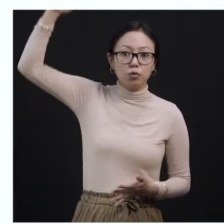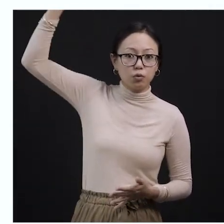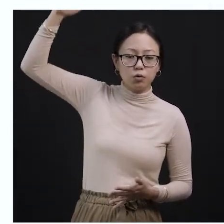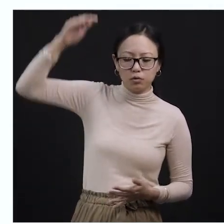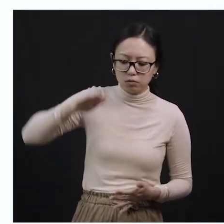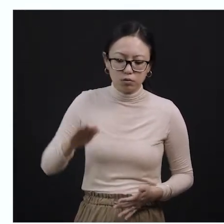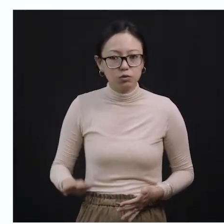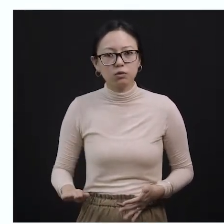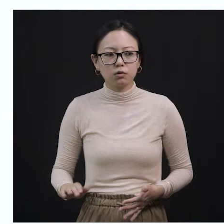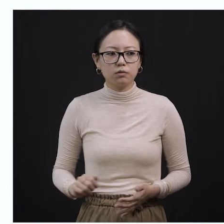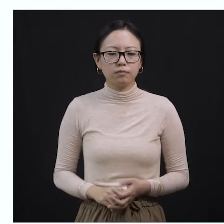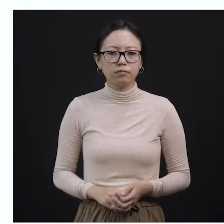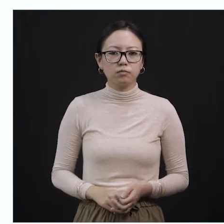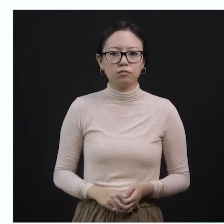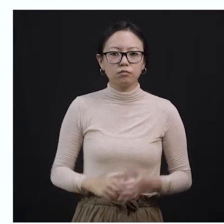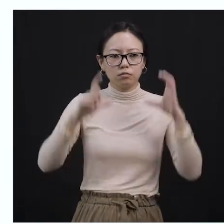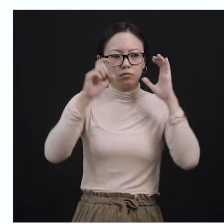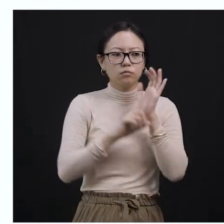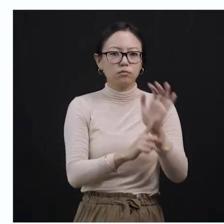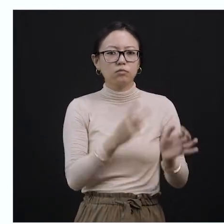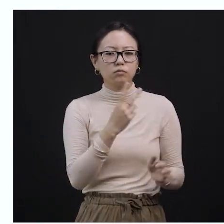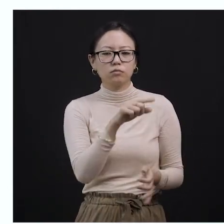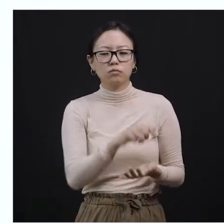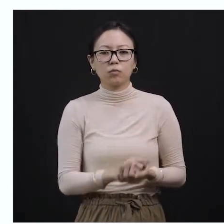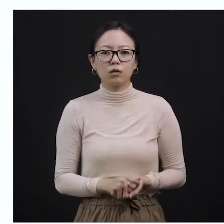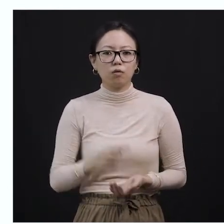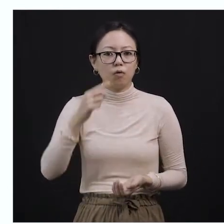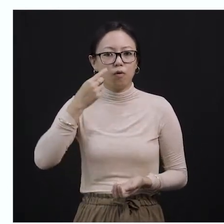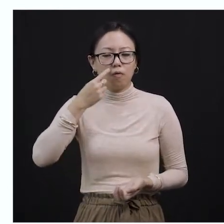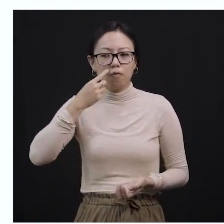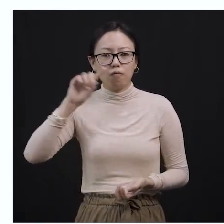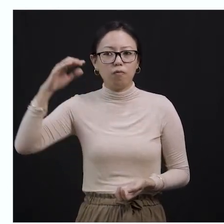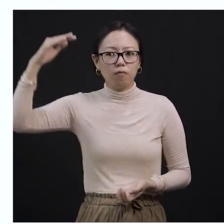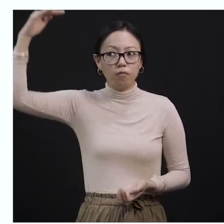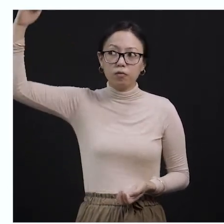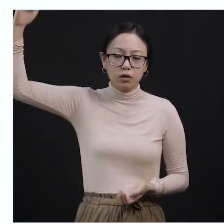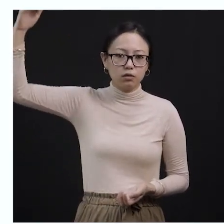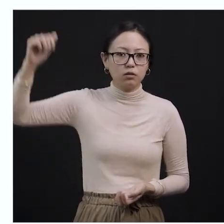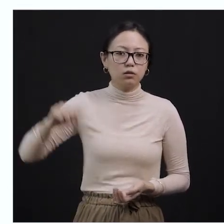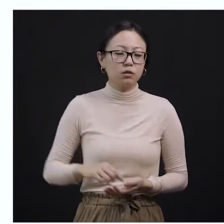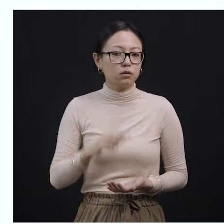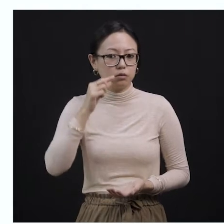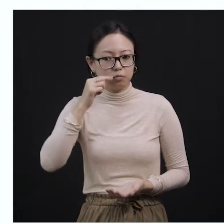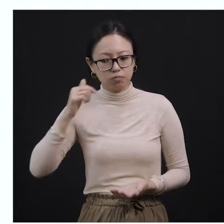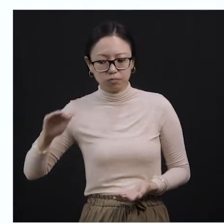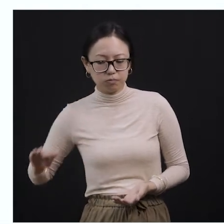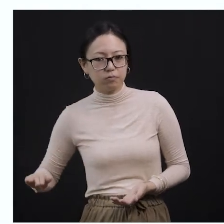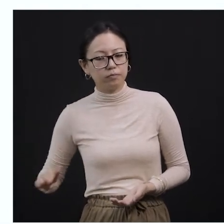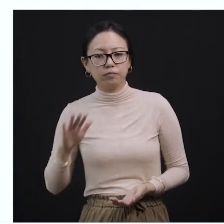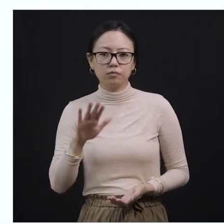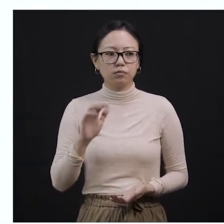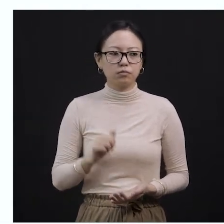Now, we have a father and a son. All right? So the father and the son's name, let's name him